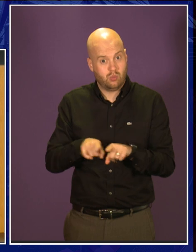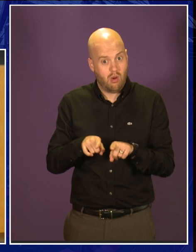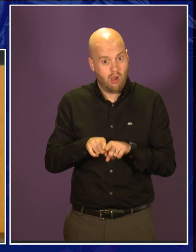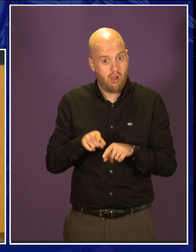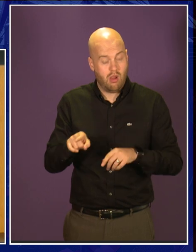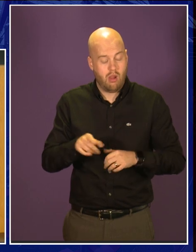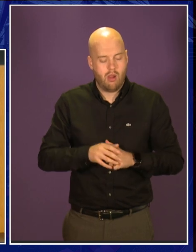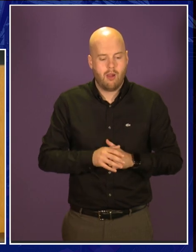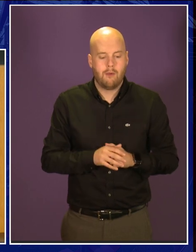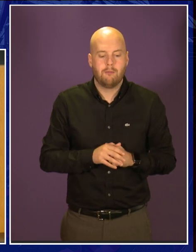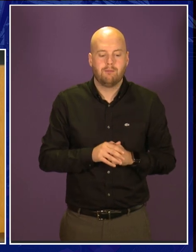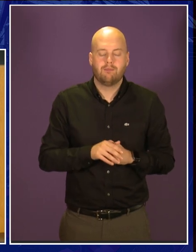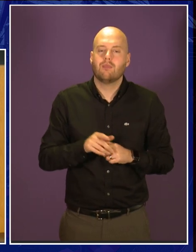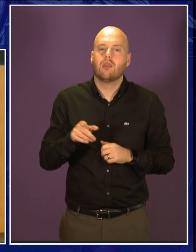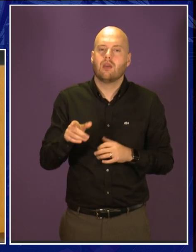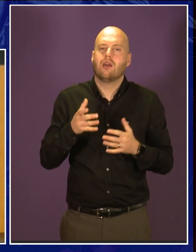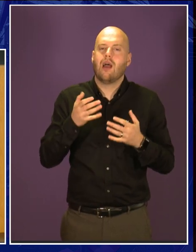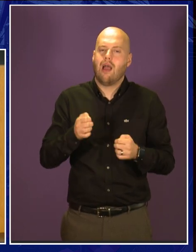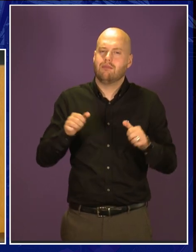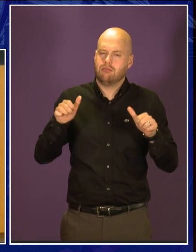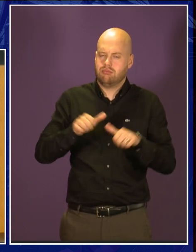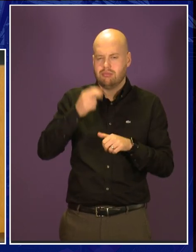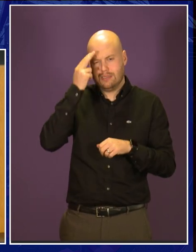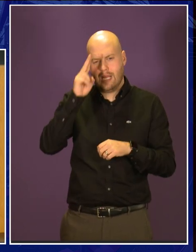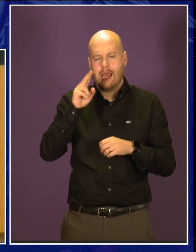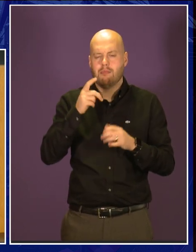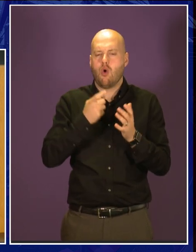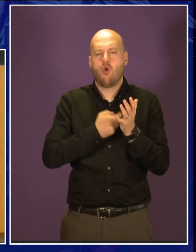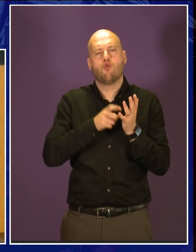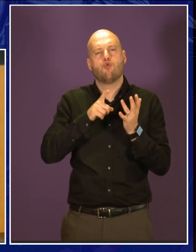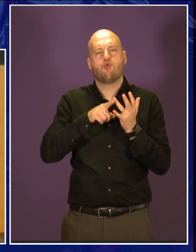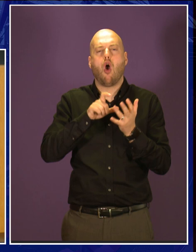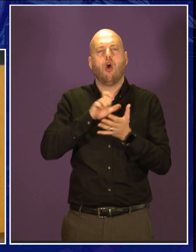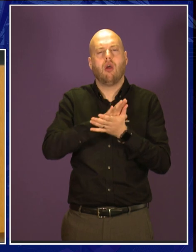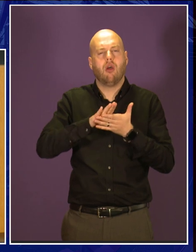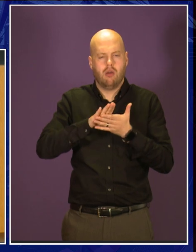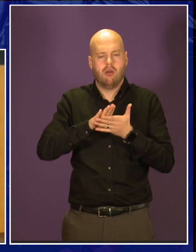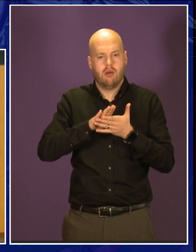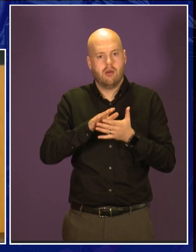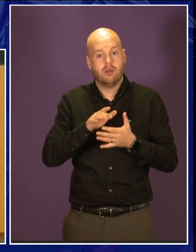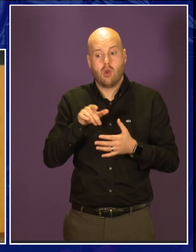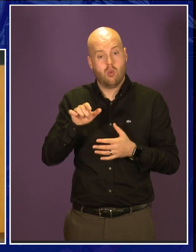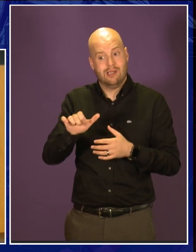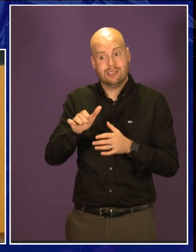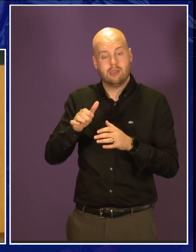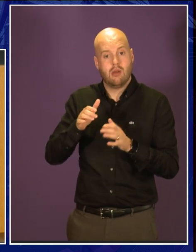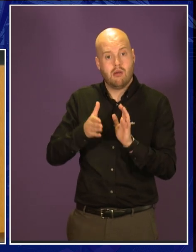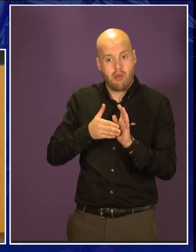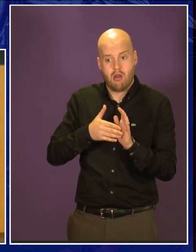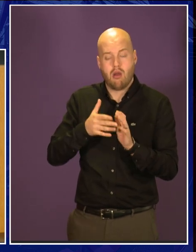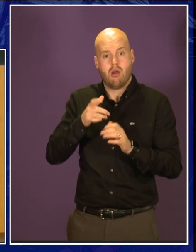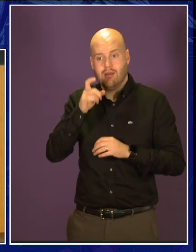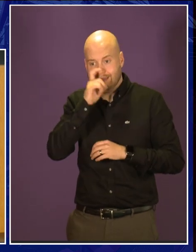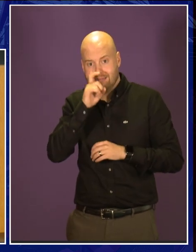his nickname is Rokh, we call him. So Rokh was like everybody looking for his mother, for his sister, for his family. But Rokh